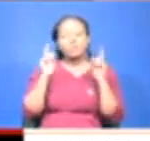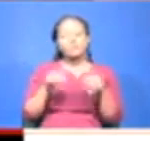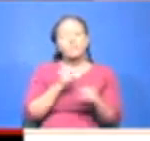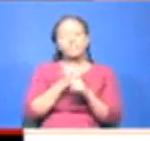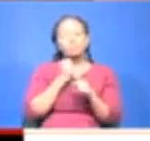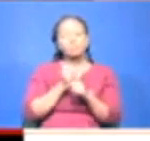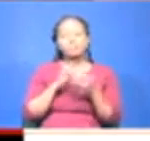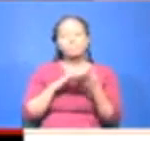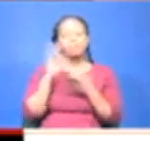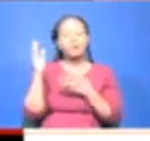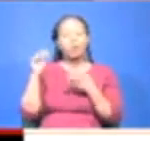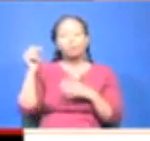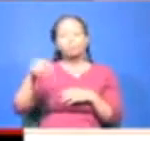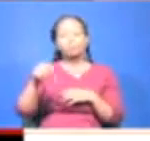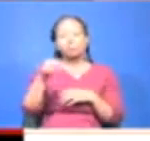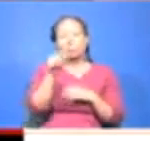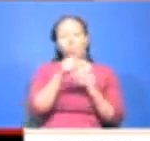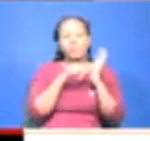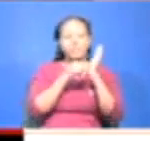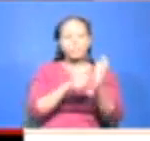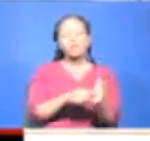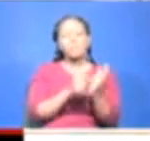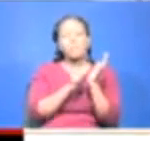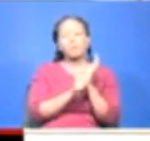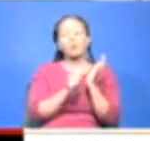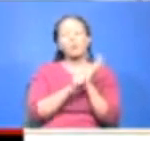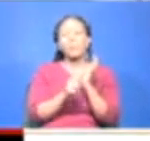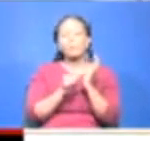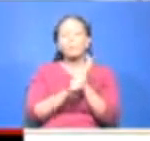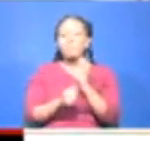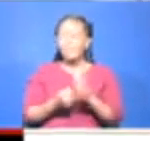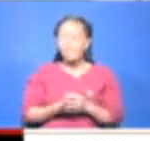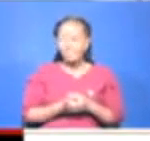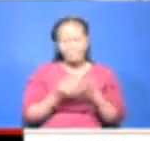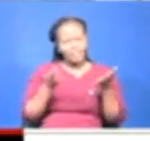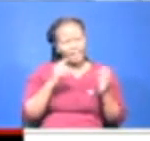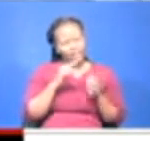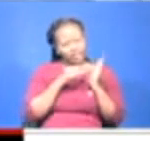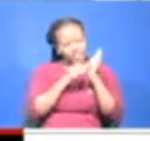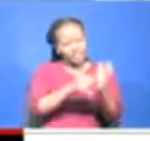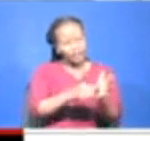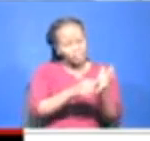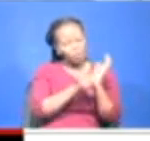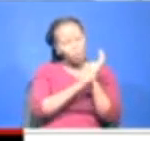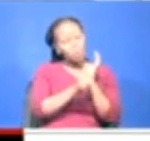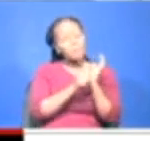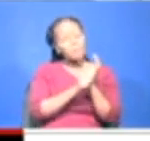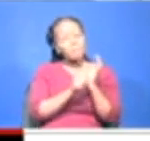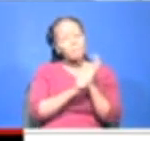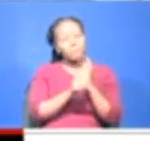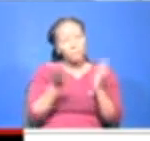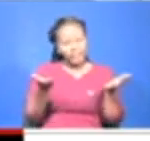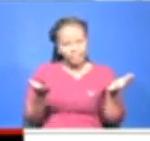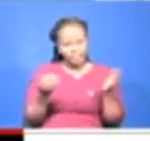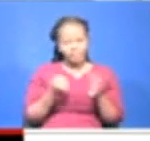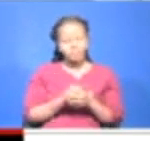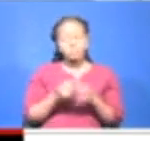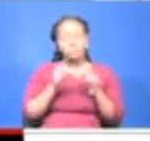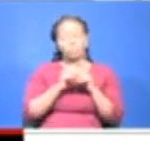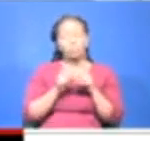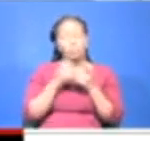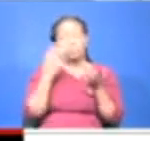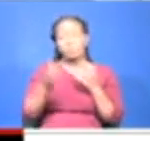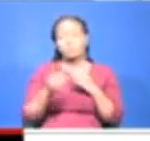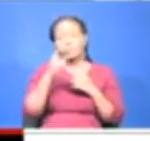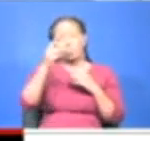crops like maize. Like maize. And let's, for example, take maize. And let's take, for example, a bag of maize